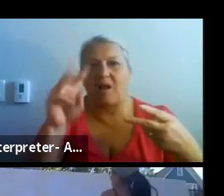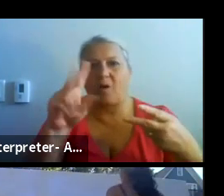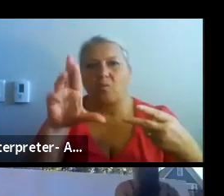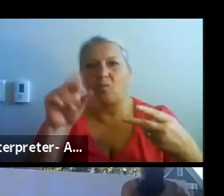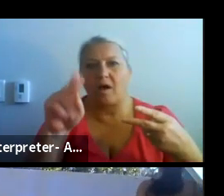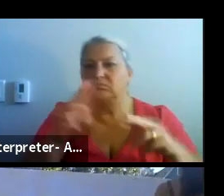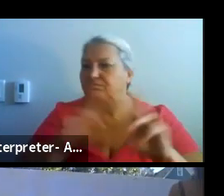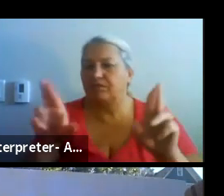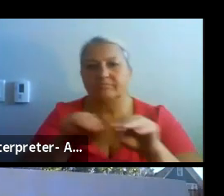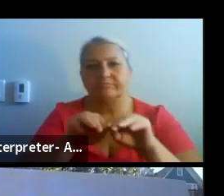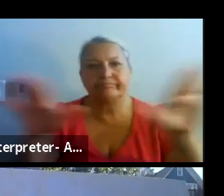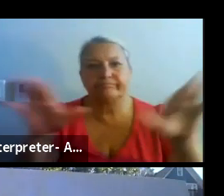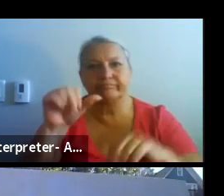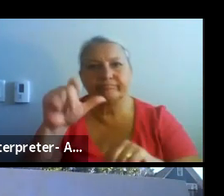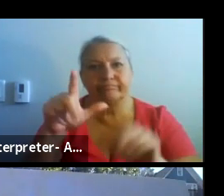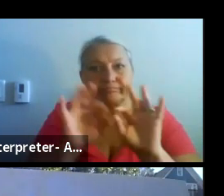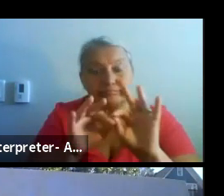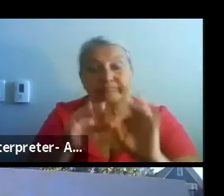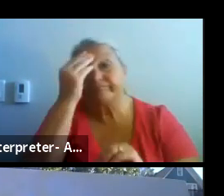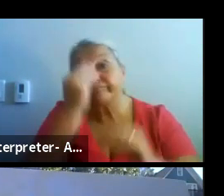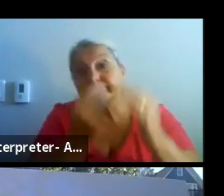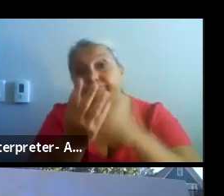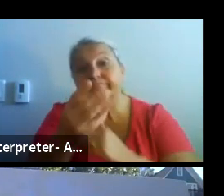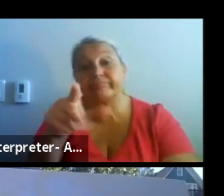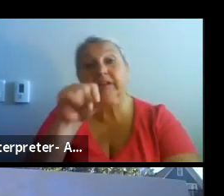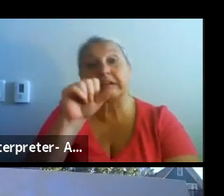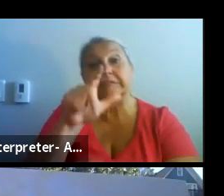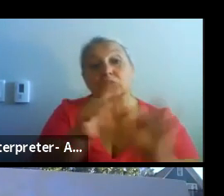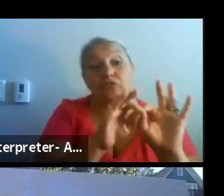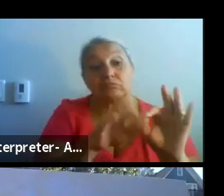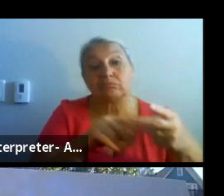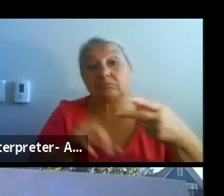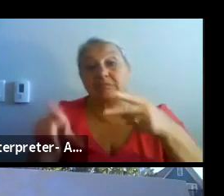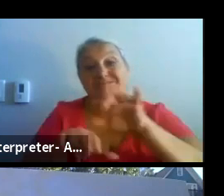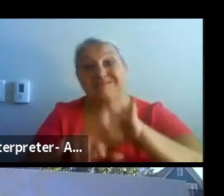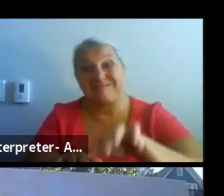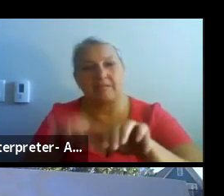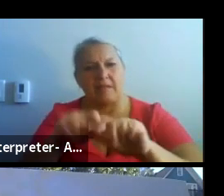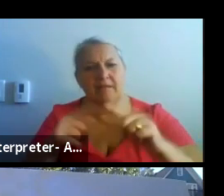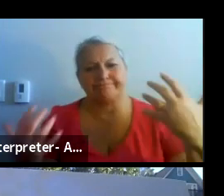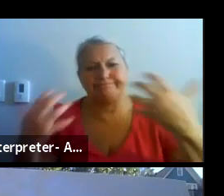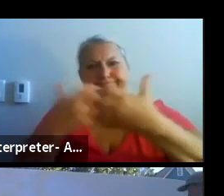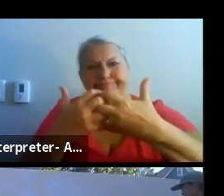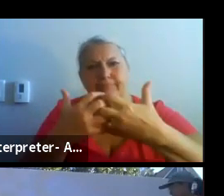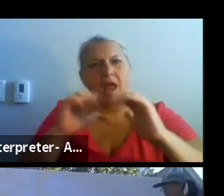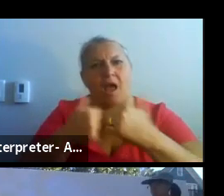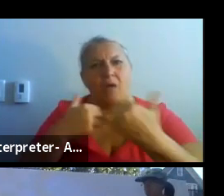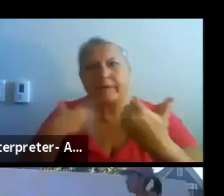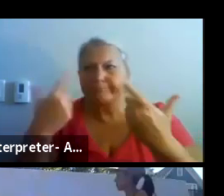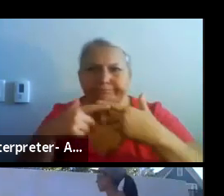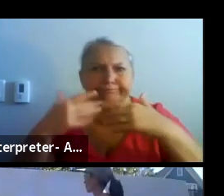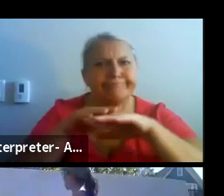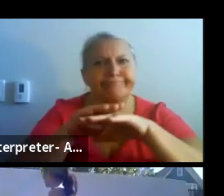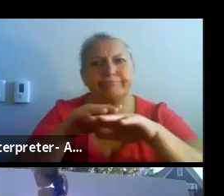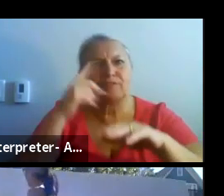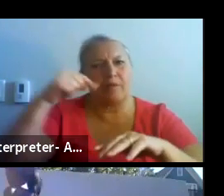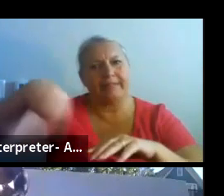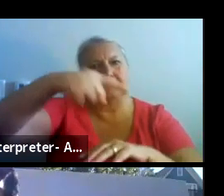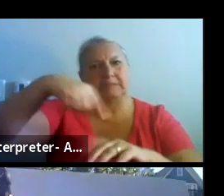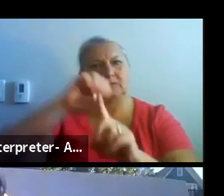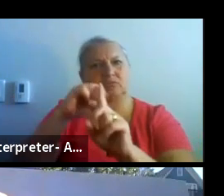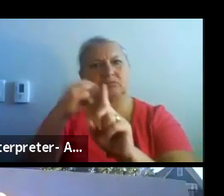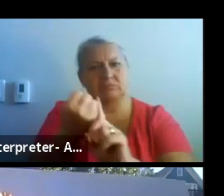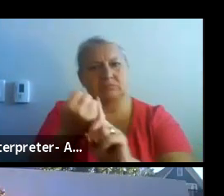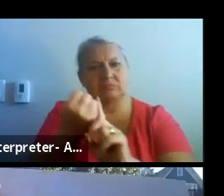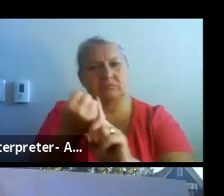streams. ASL interpretation and CART are essential elements of how we've built this environment. We want to acknowledge that both deaf